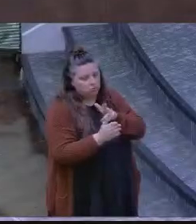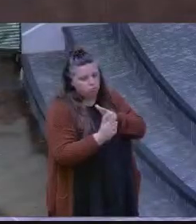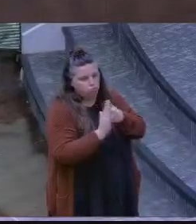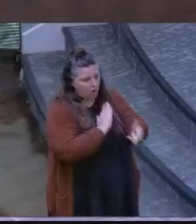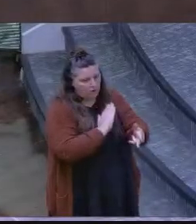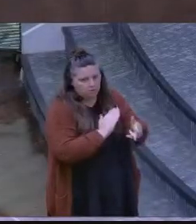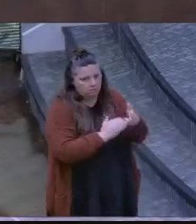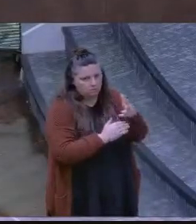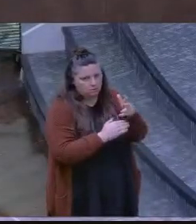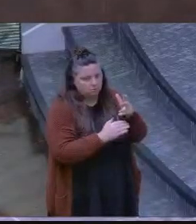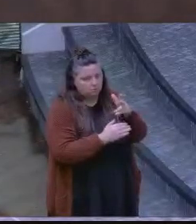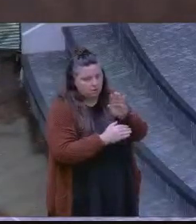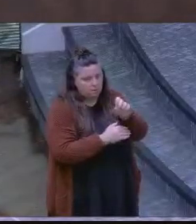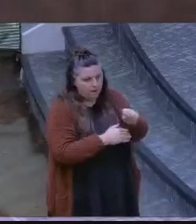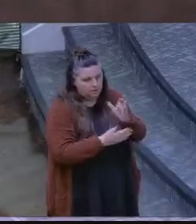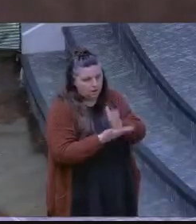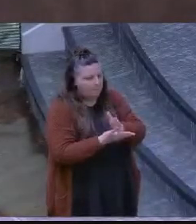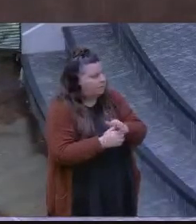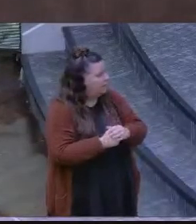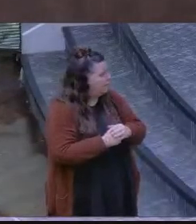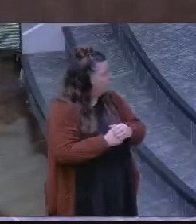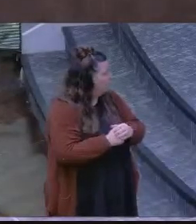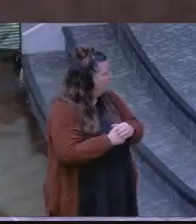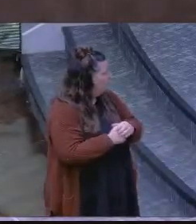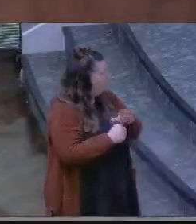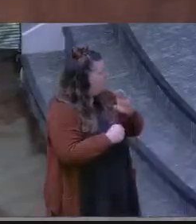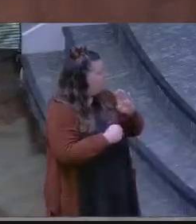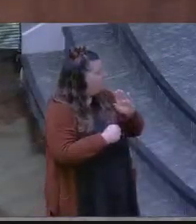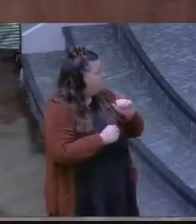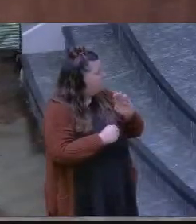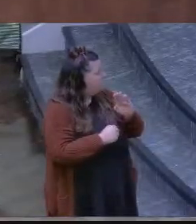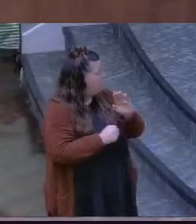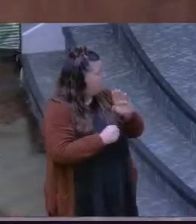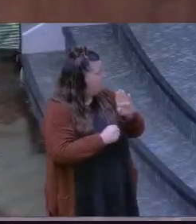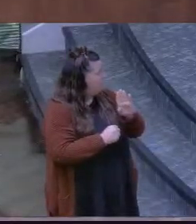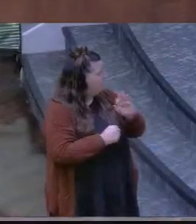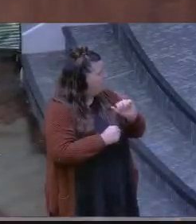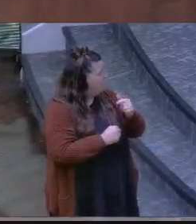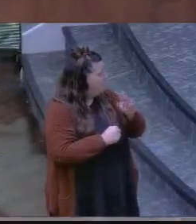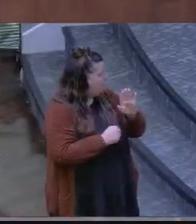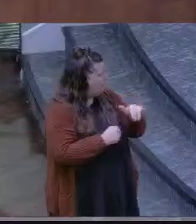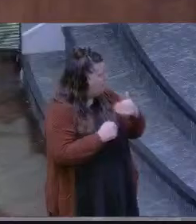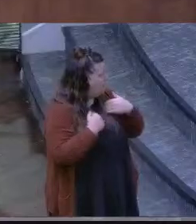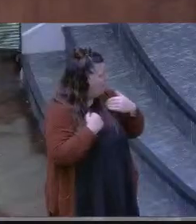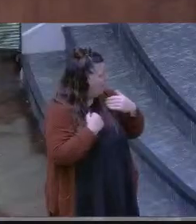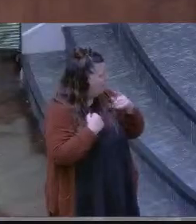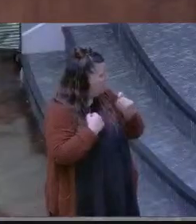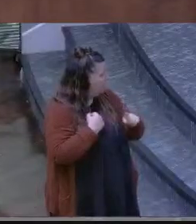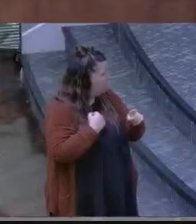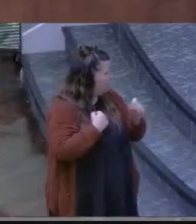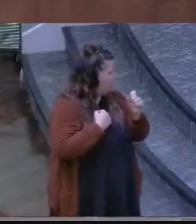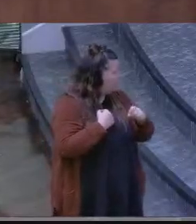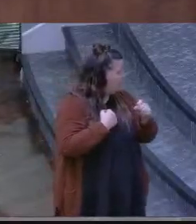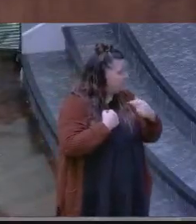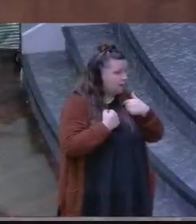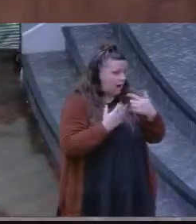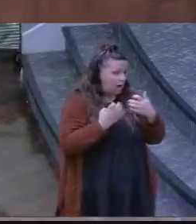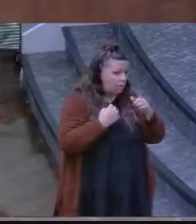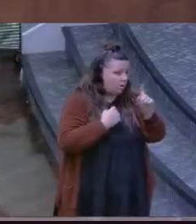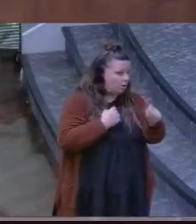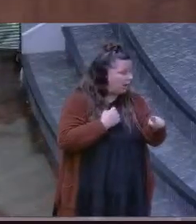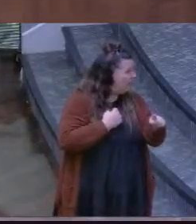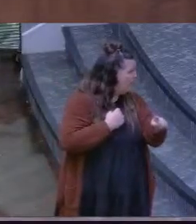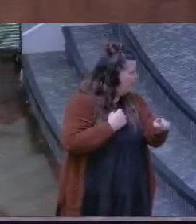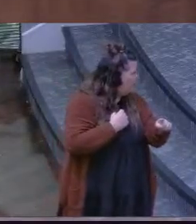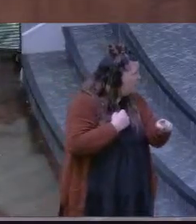stops. Okay. Ms. Bagby, did you have a question, I believe? Here. Okay. I wanted to ask you,